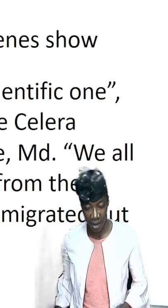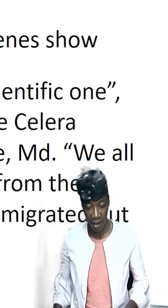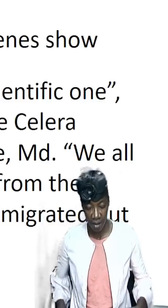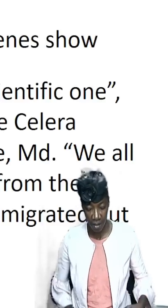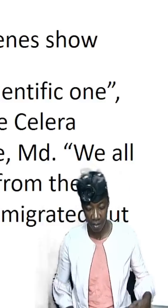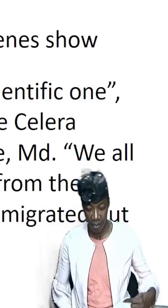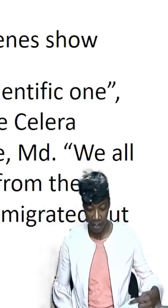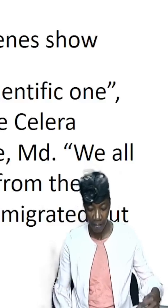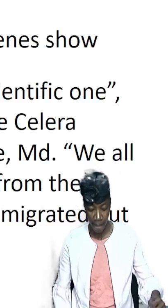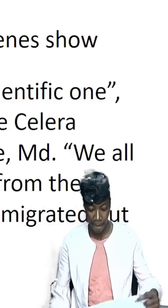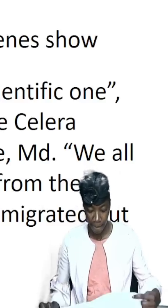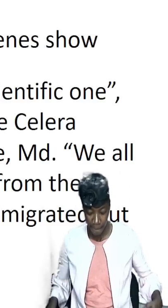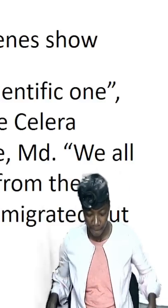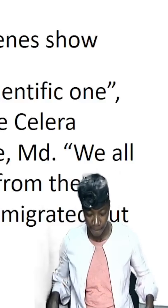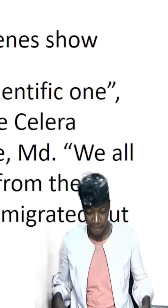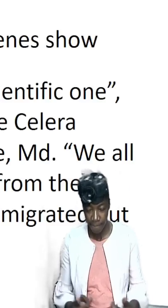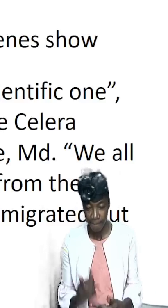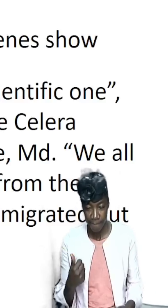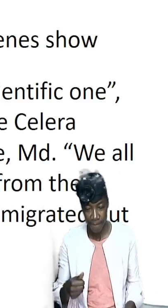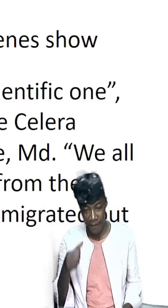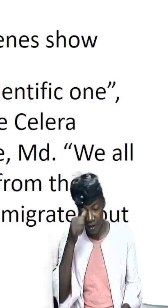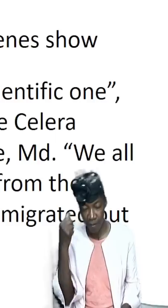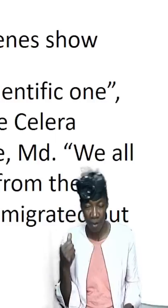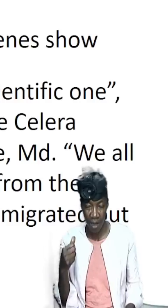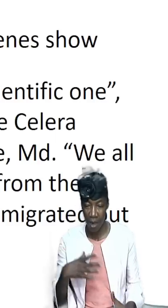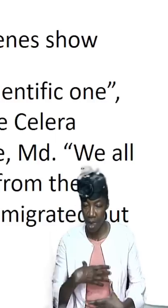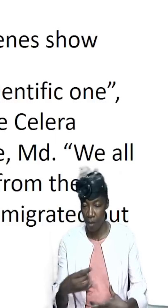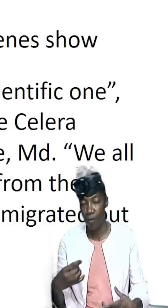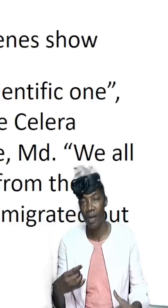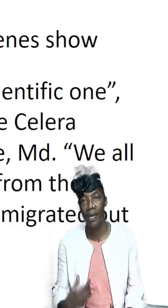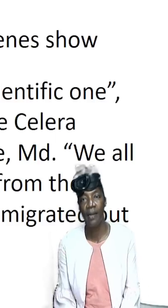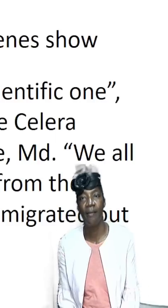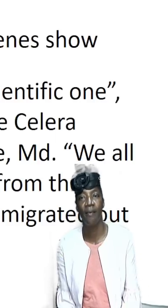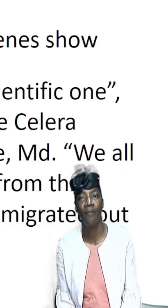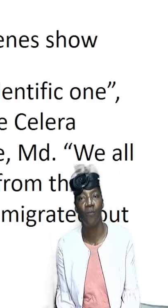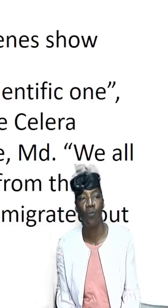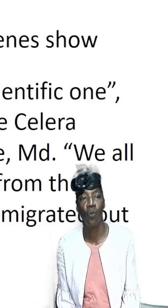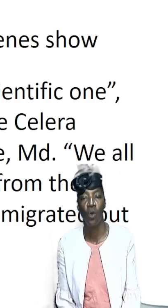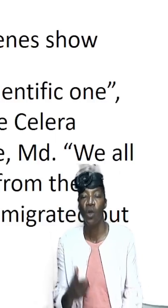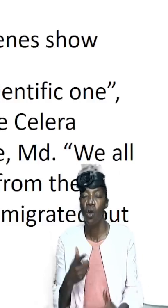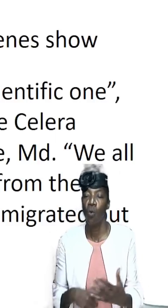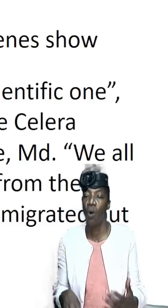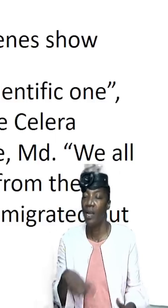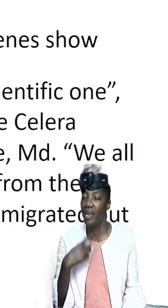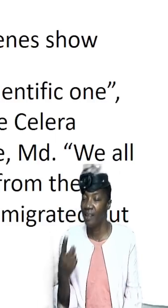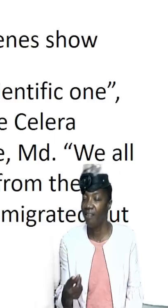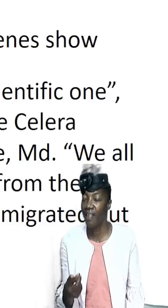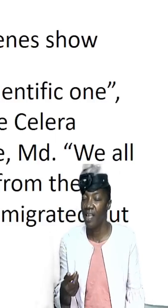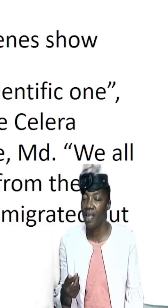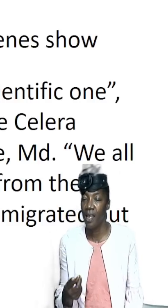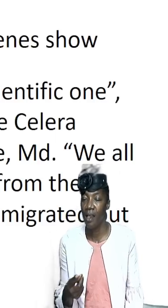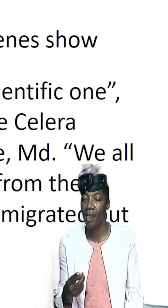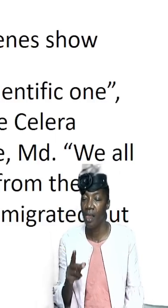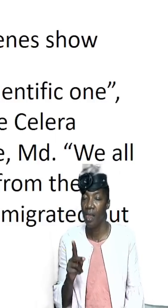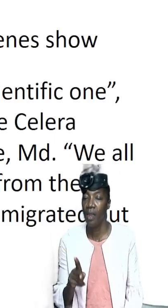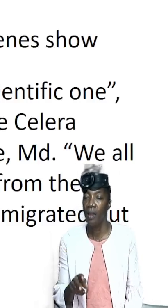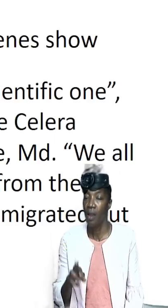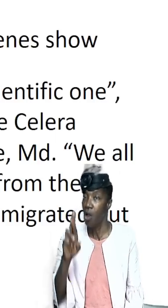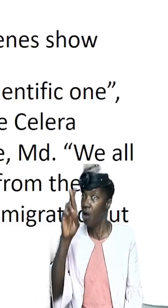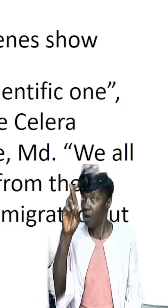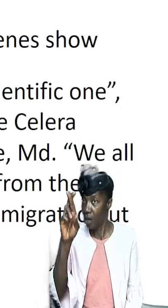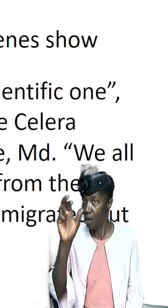whatever, from black or from white. So what they're saying is that race is really